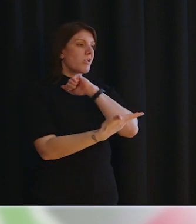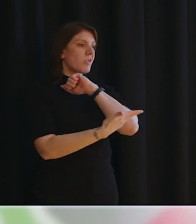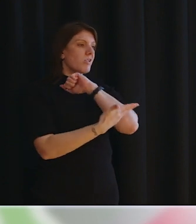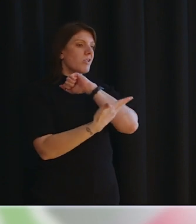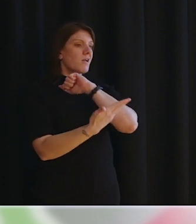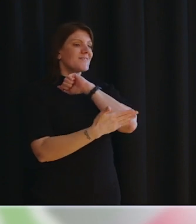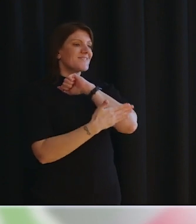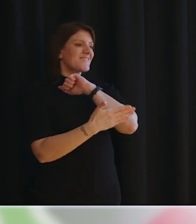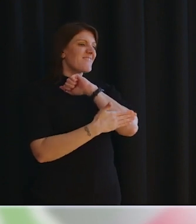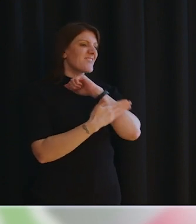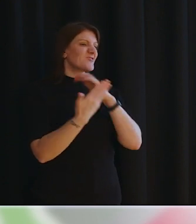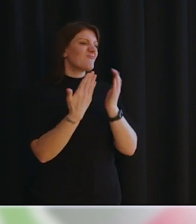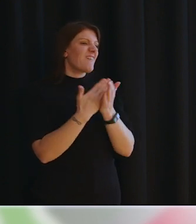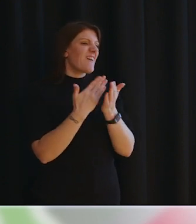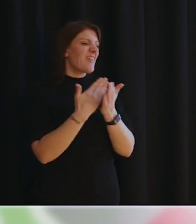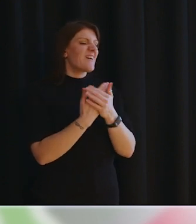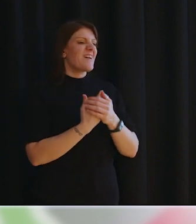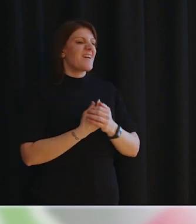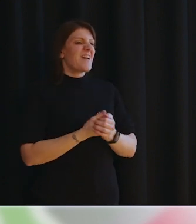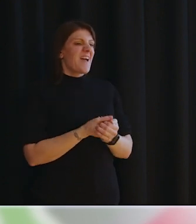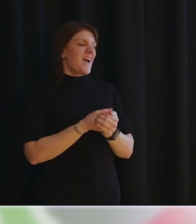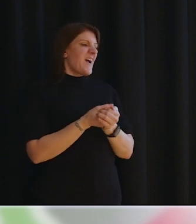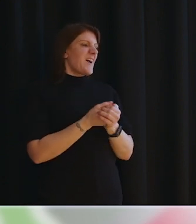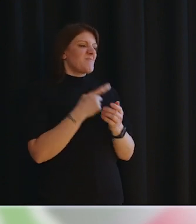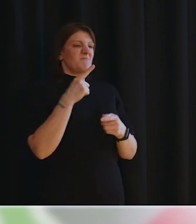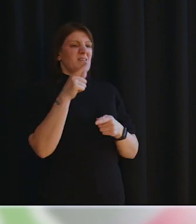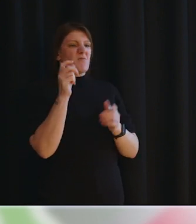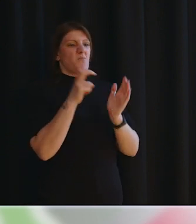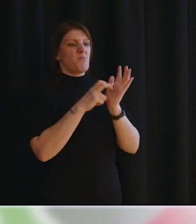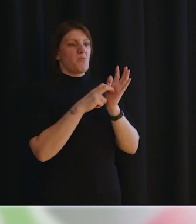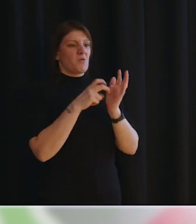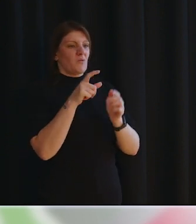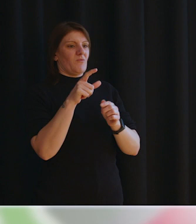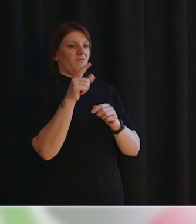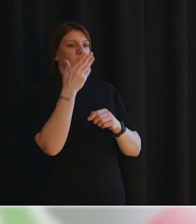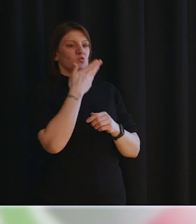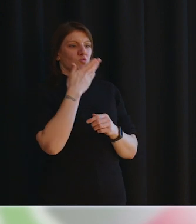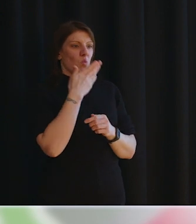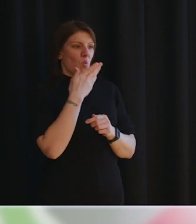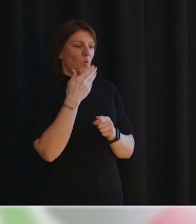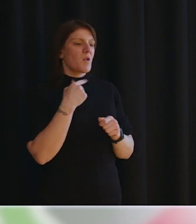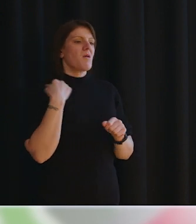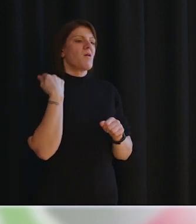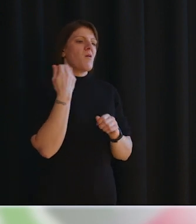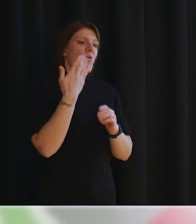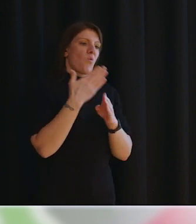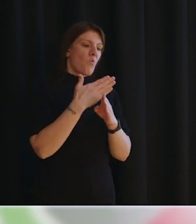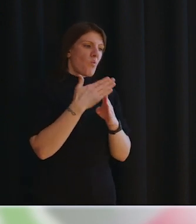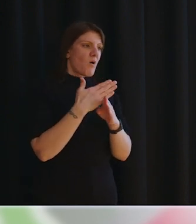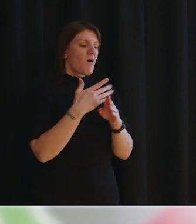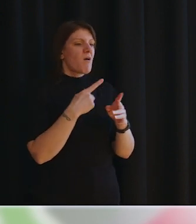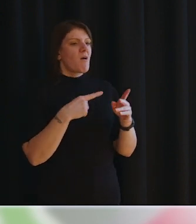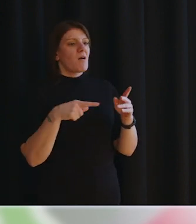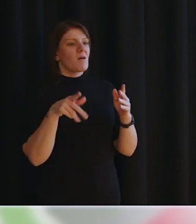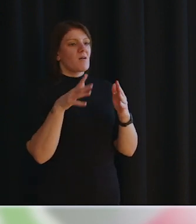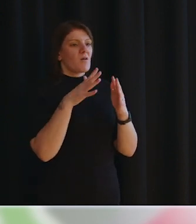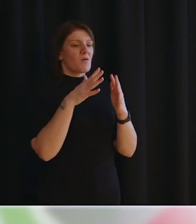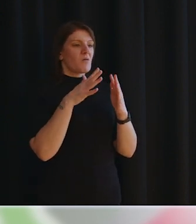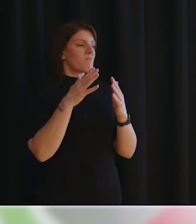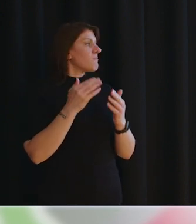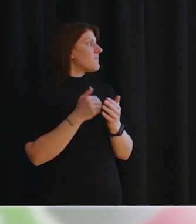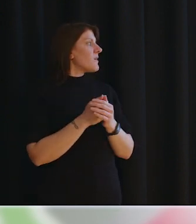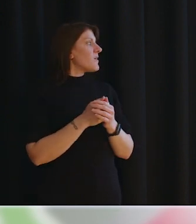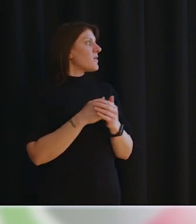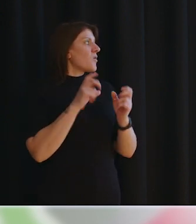not booking myself work experience at school and getting the choice between going and working at Wimpy or going and working in